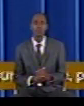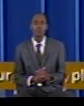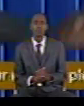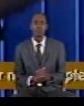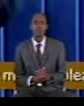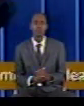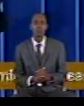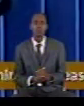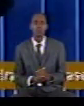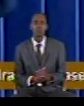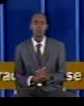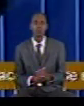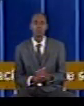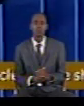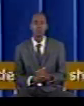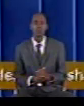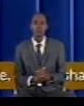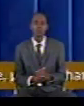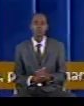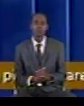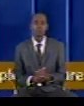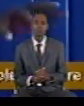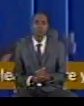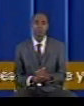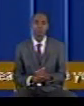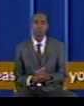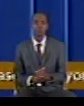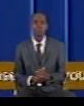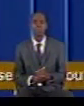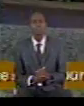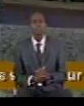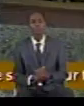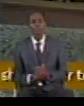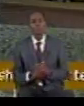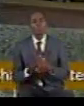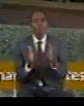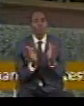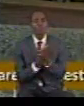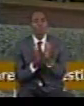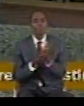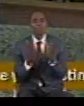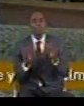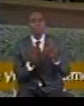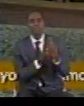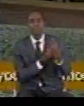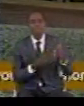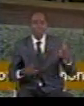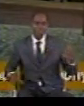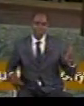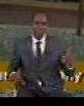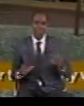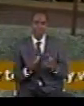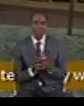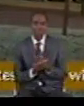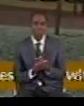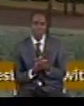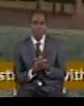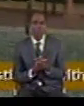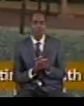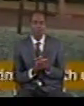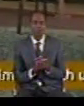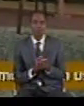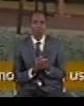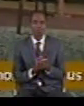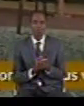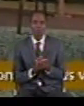ya mutu gabadea ben sister pishuma the Lord nagwande ma Allah nagwande ma